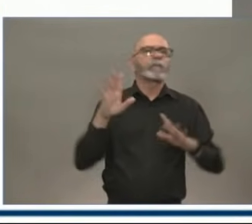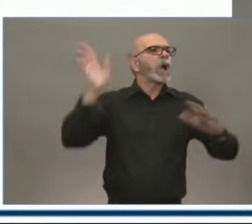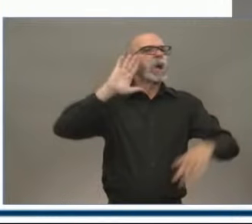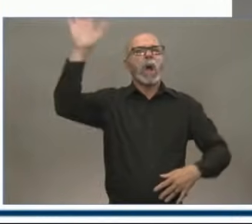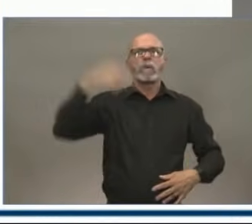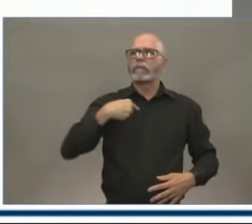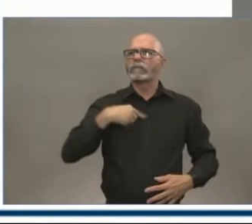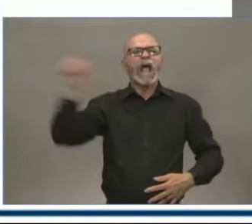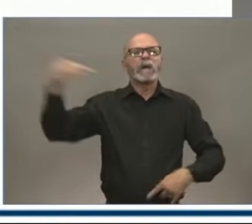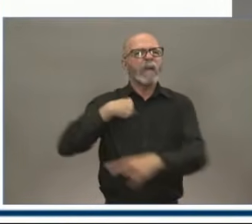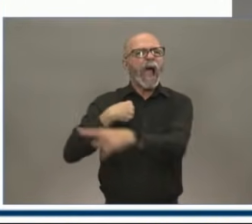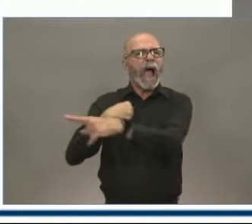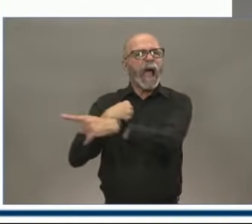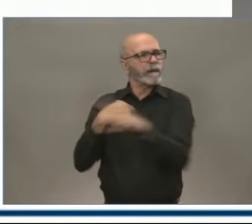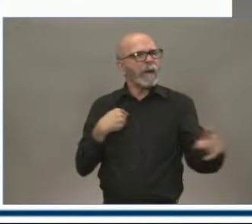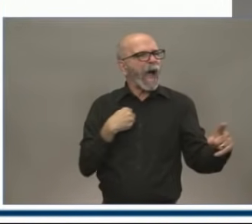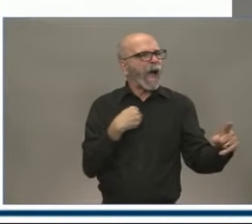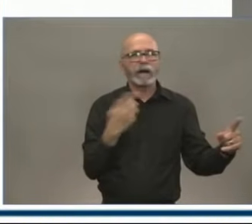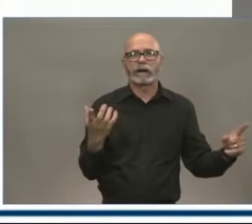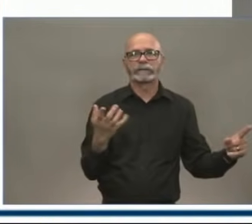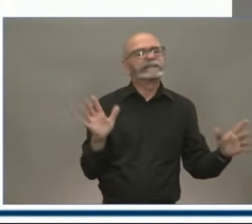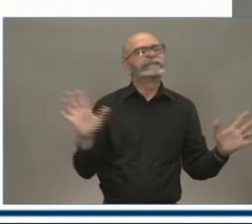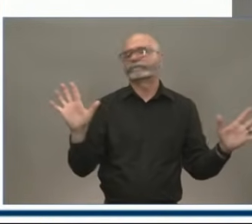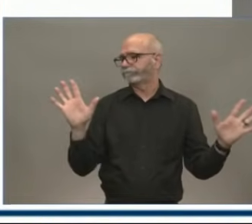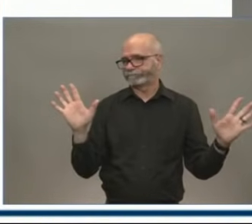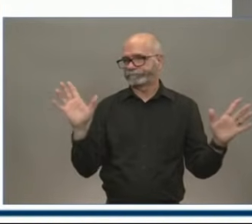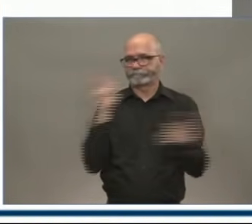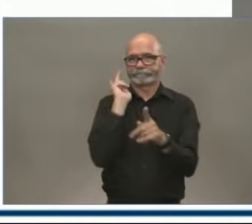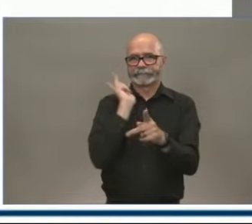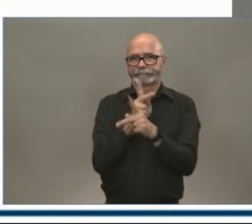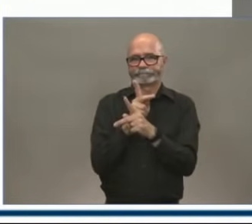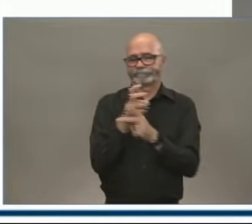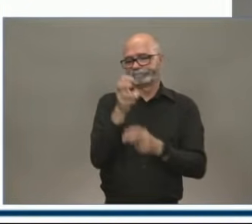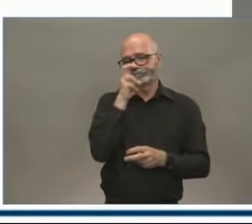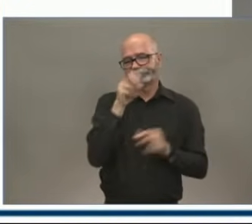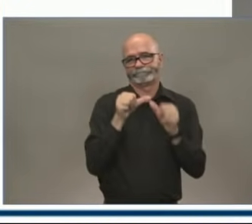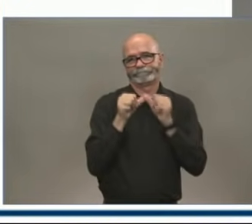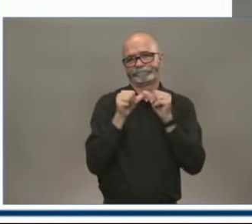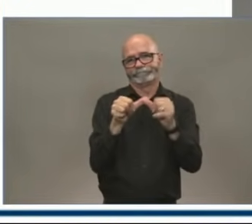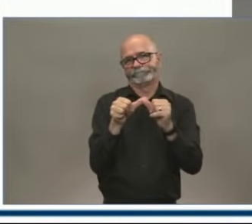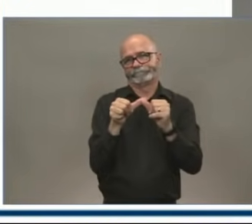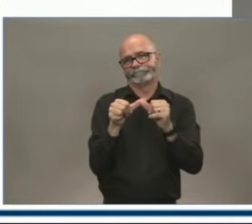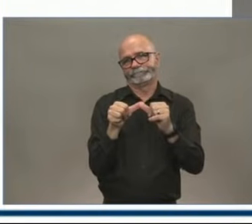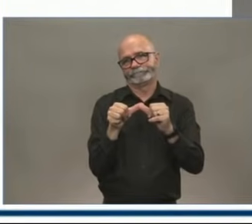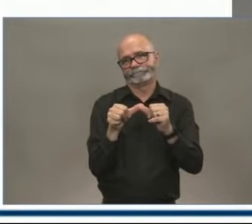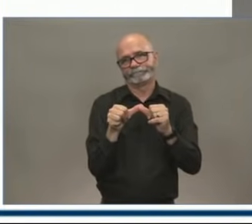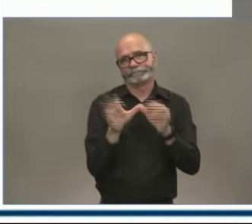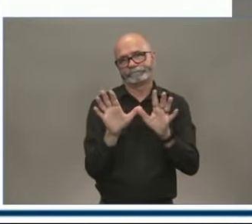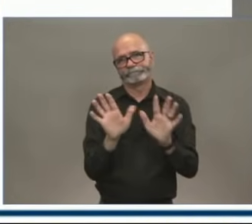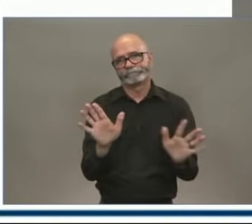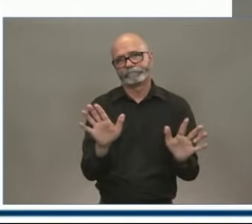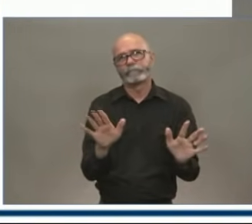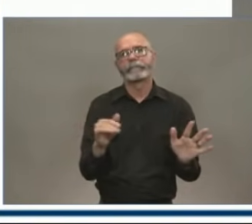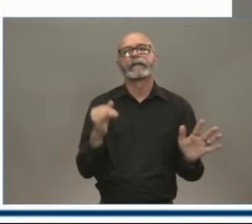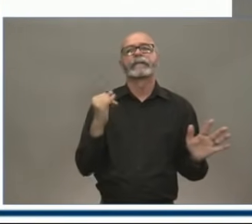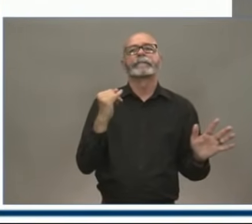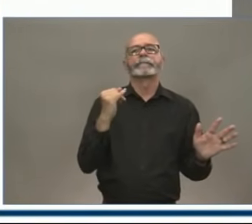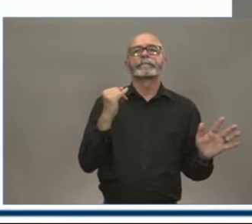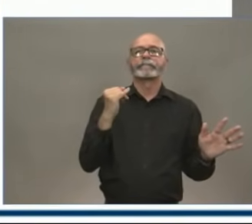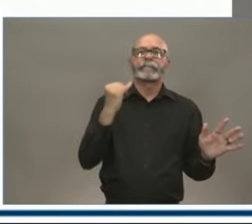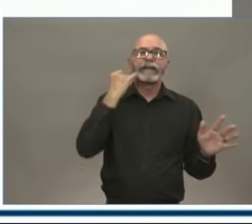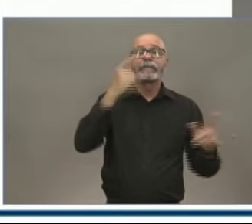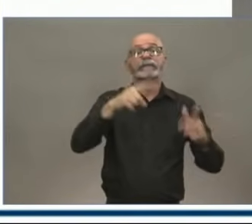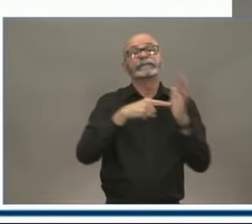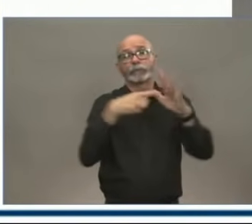treatment. So we're going to keep the restrictions really tight, including closing down all for-profit and not-for-profit gyms, fitness